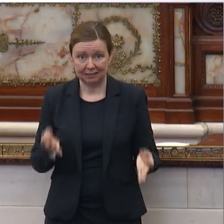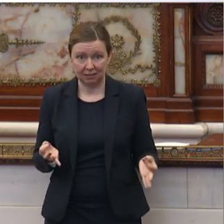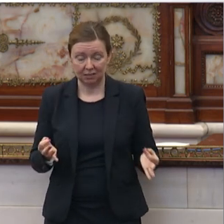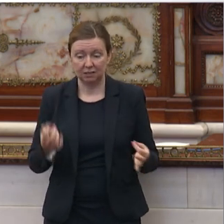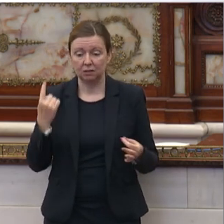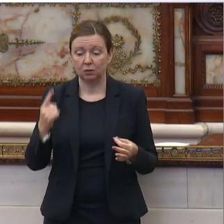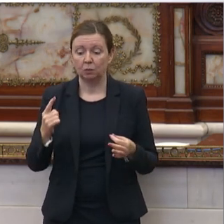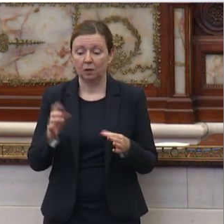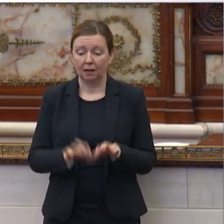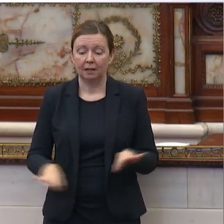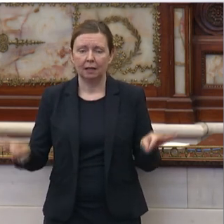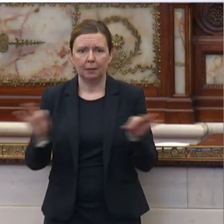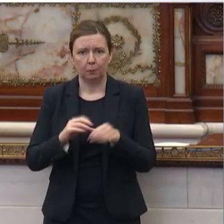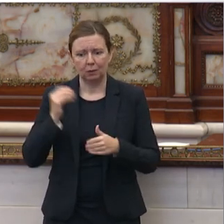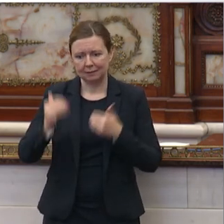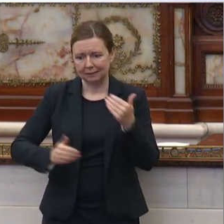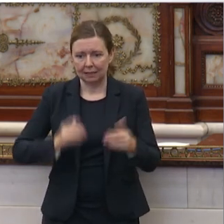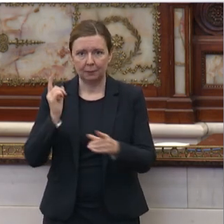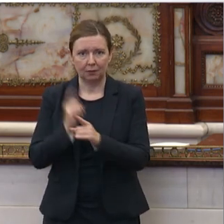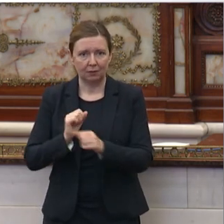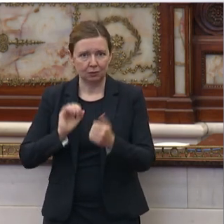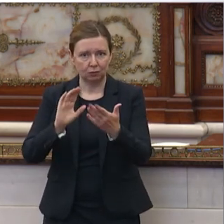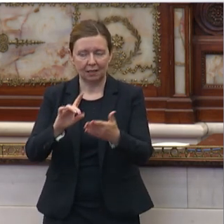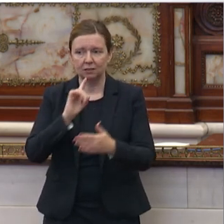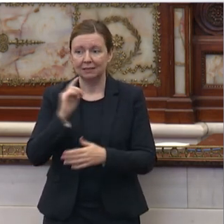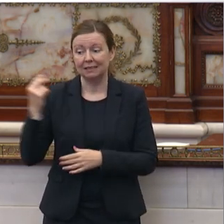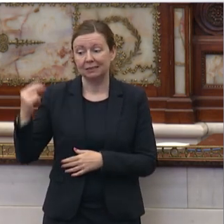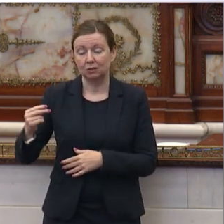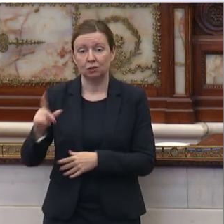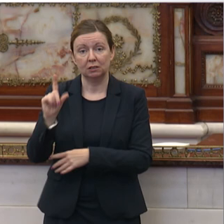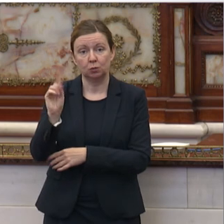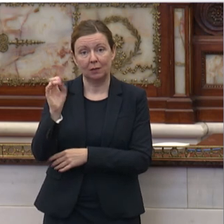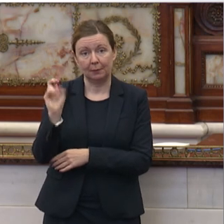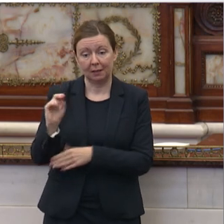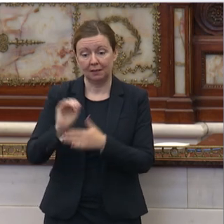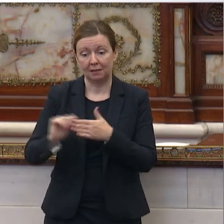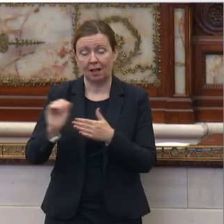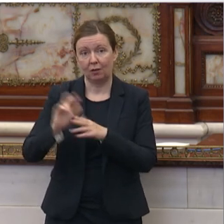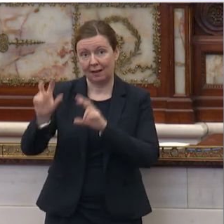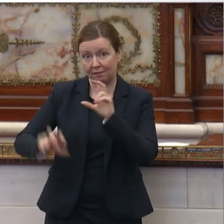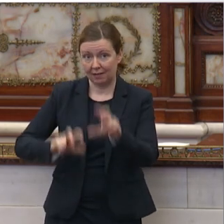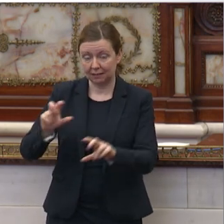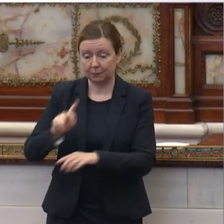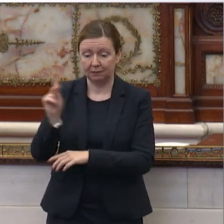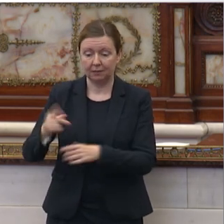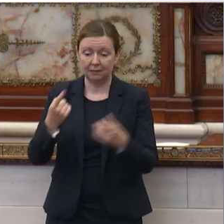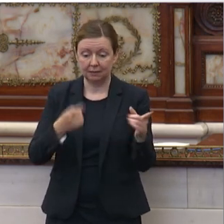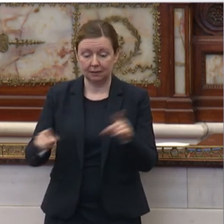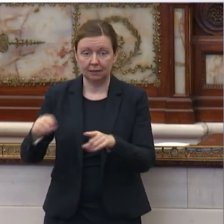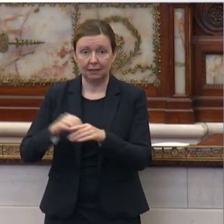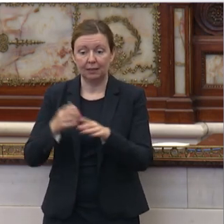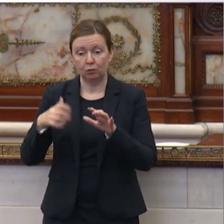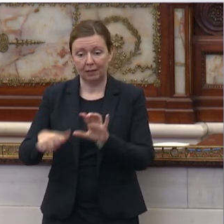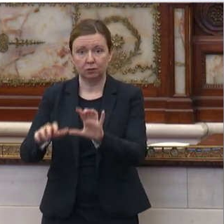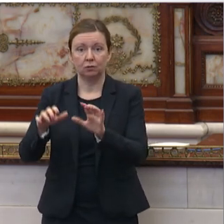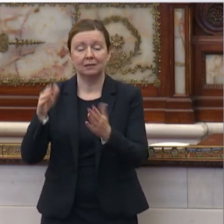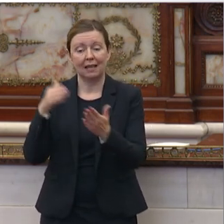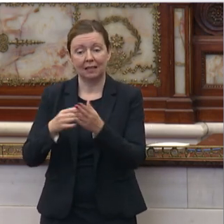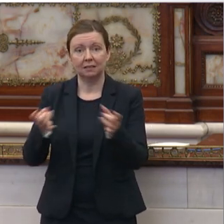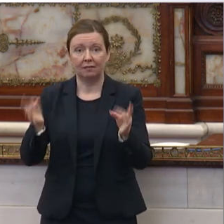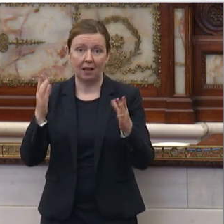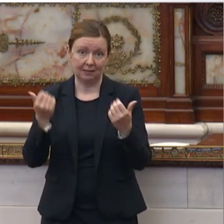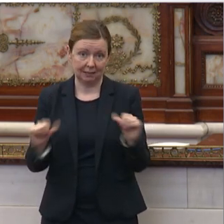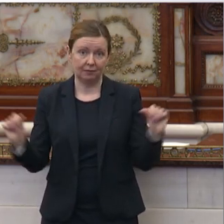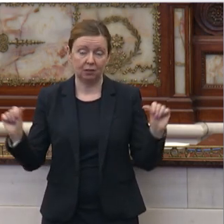important step in the right direction is a historic $20 million investment Philly is making in grassroots anti-violence